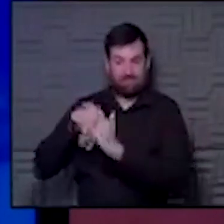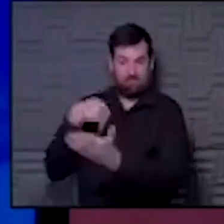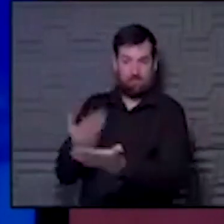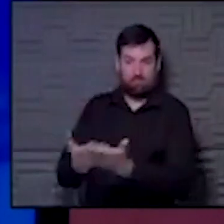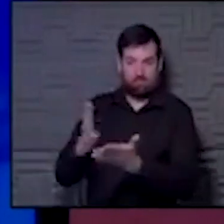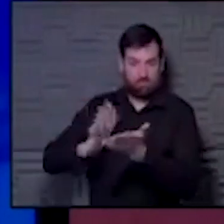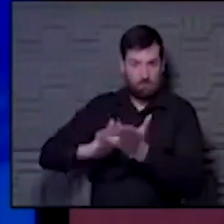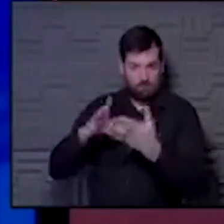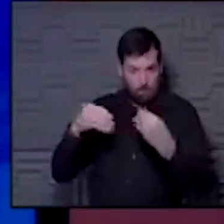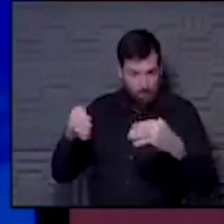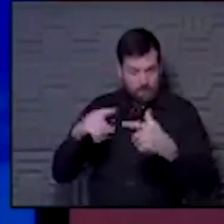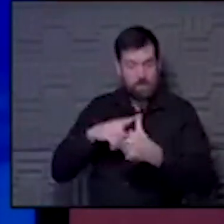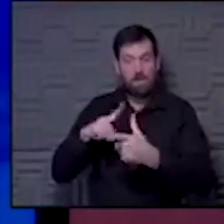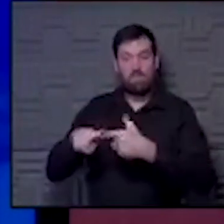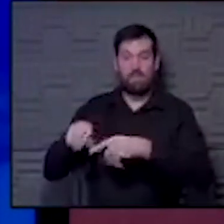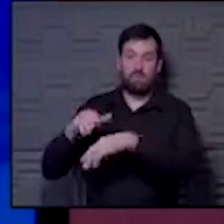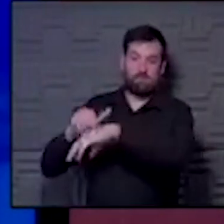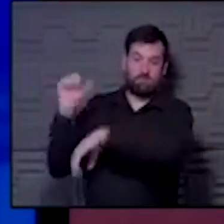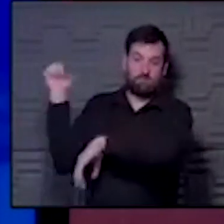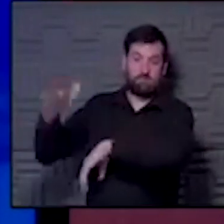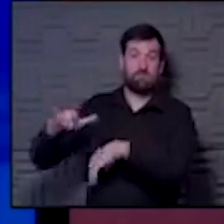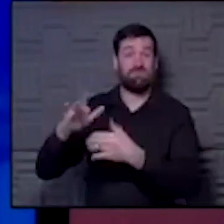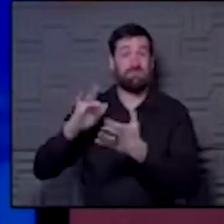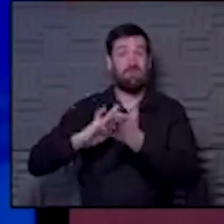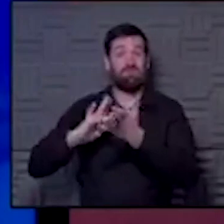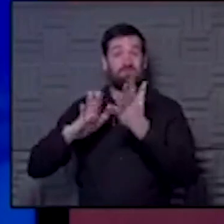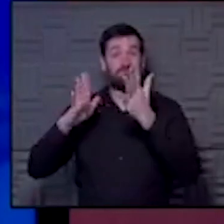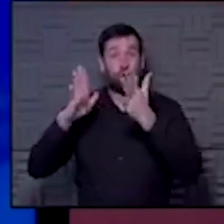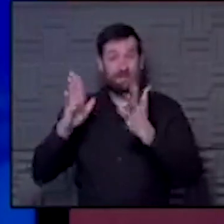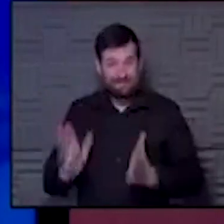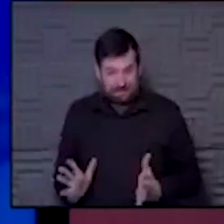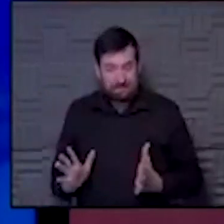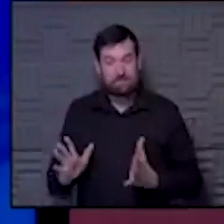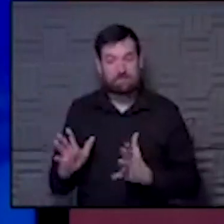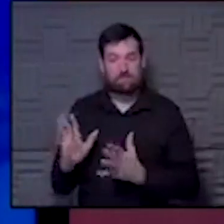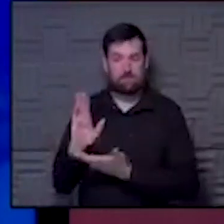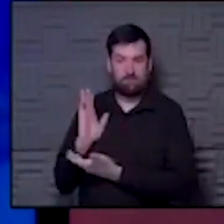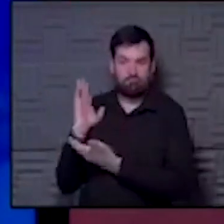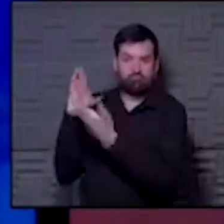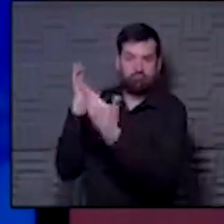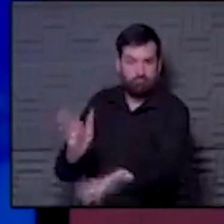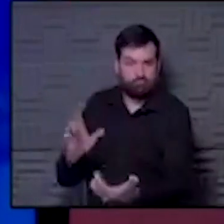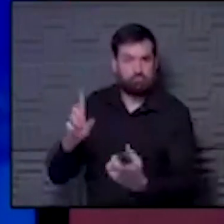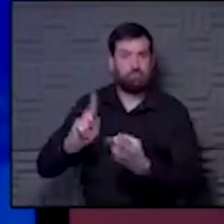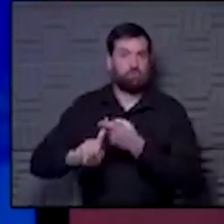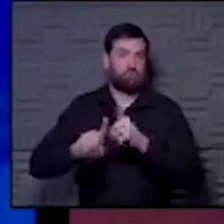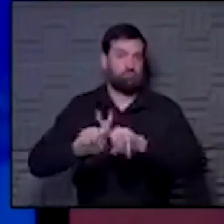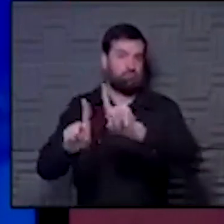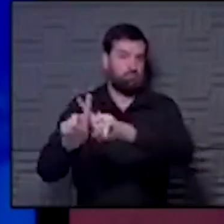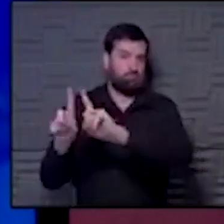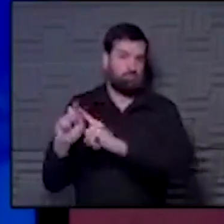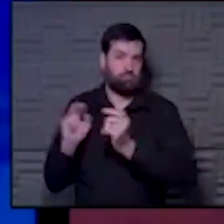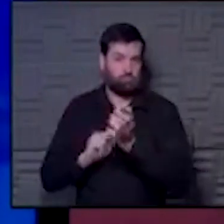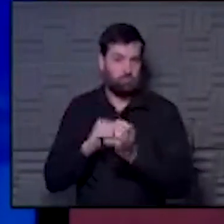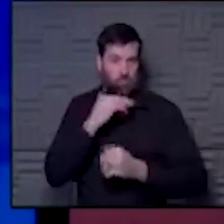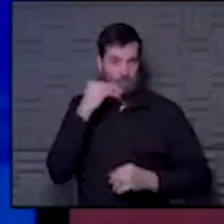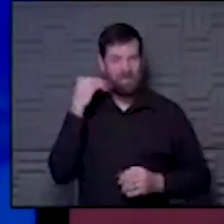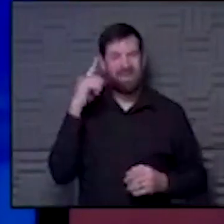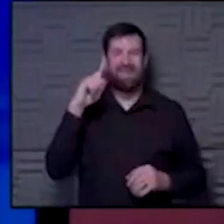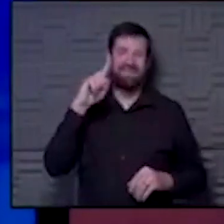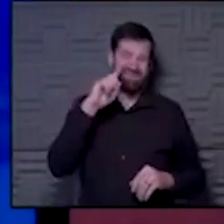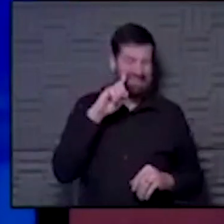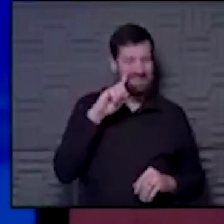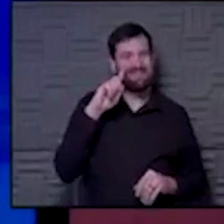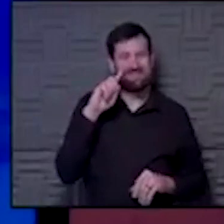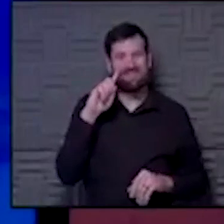then it's got to get shipped, and they're actually having pharmacists deliver it themselves out to these different nursing homes. And so I think that will probably more